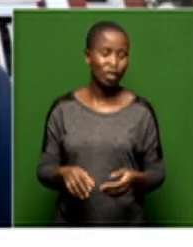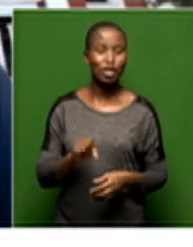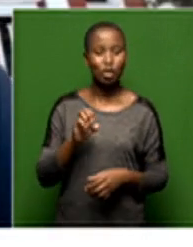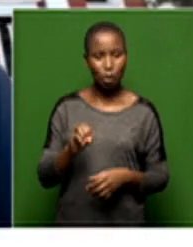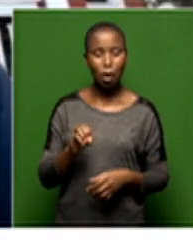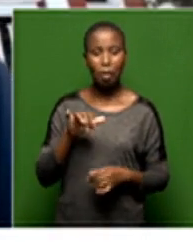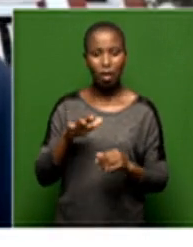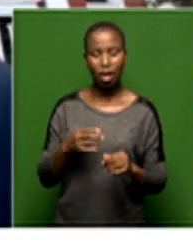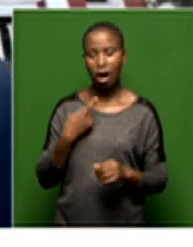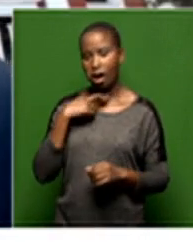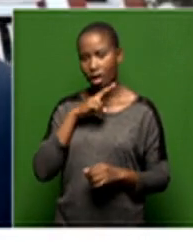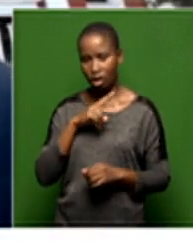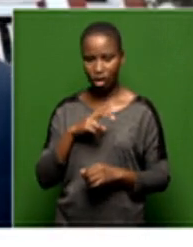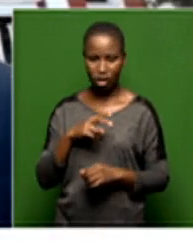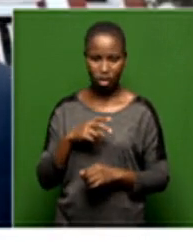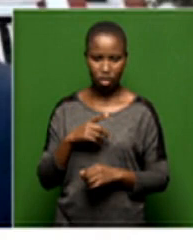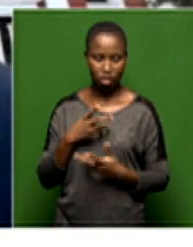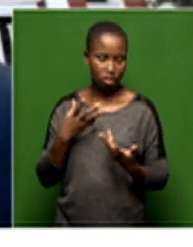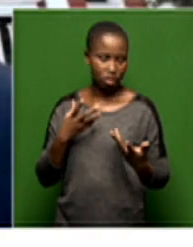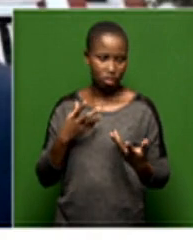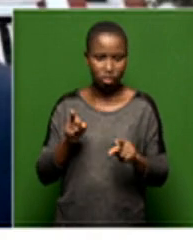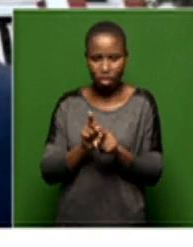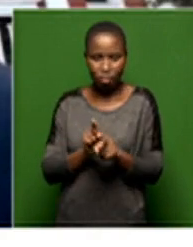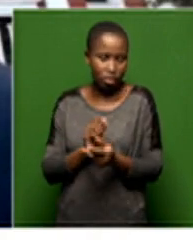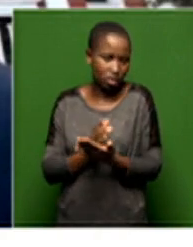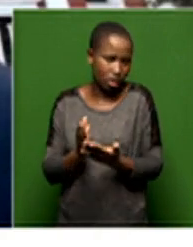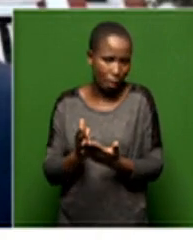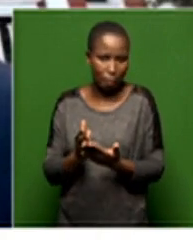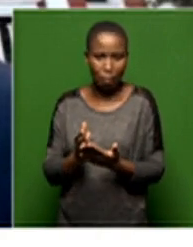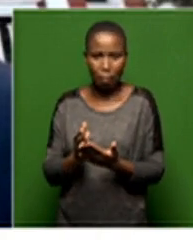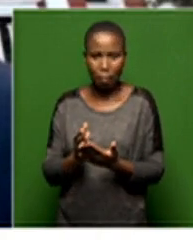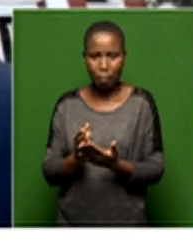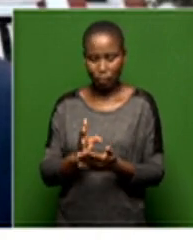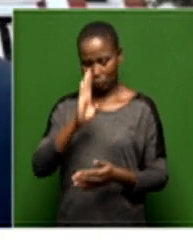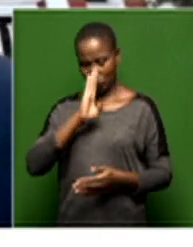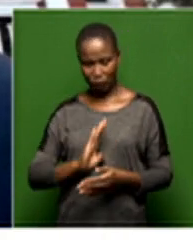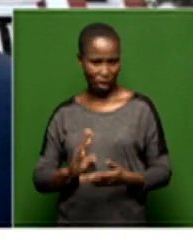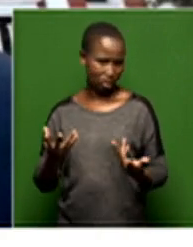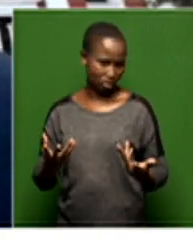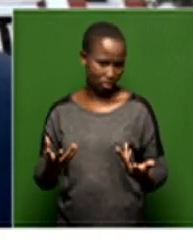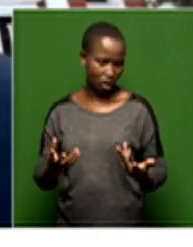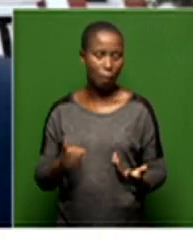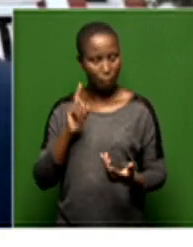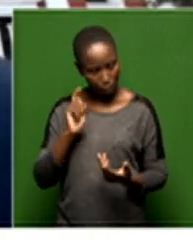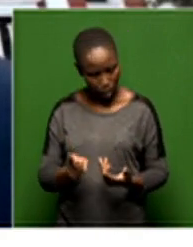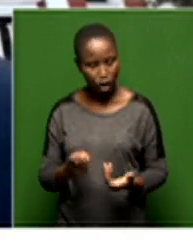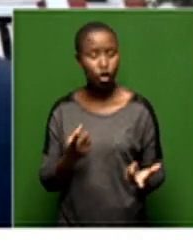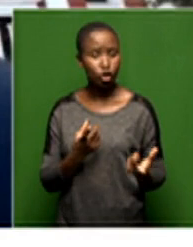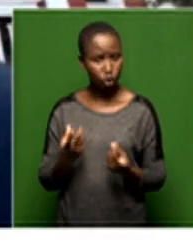and falsehood can never be the answer to reconciliation. We must confront the